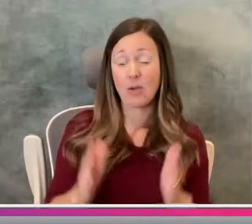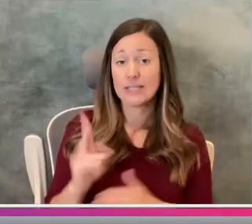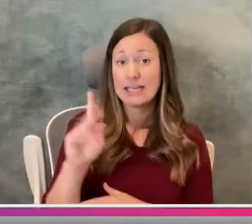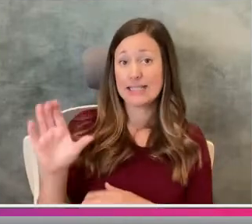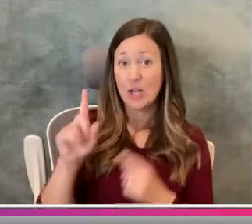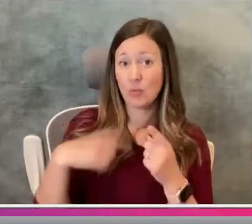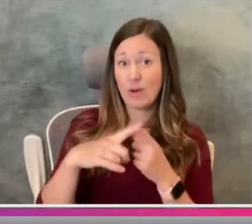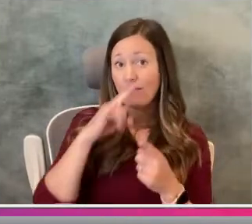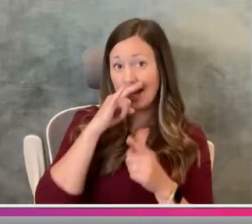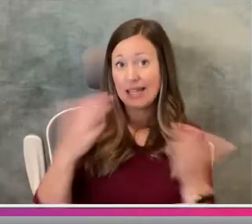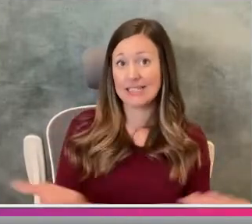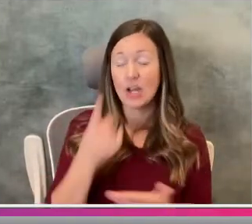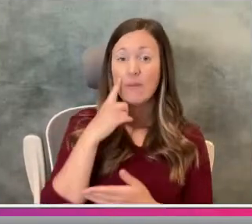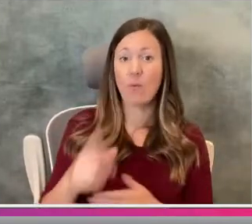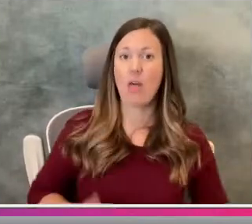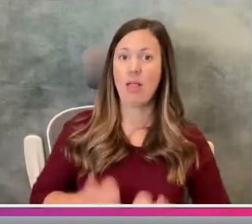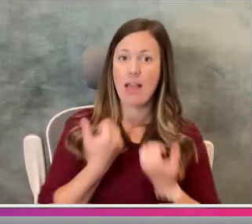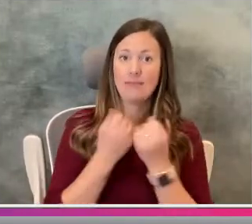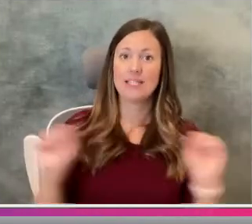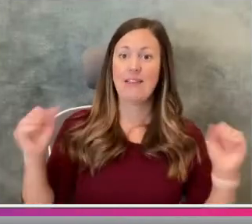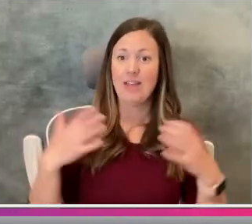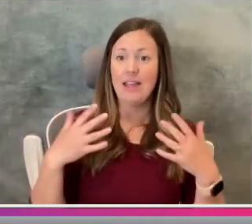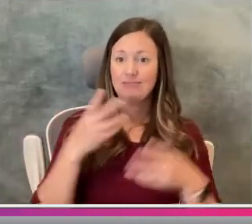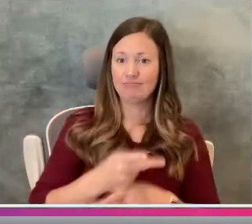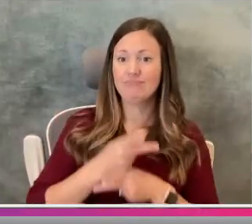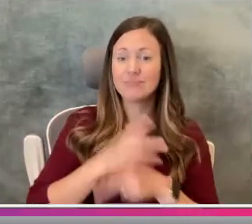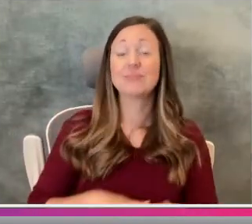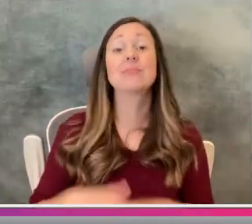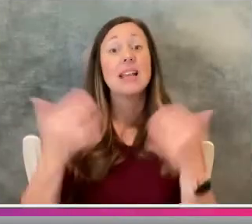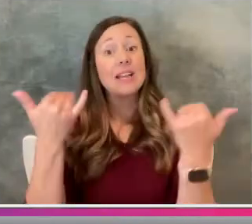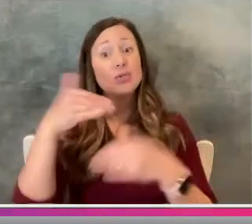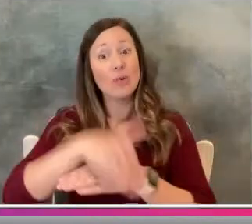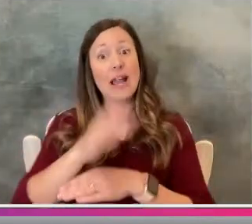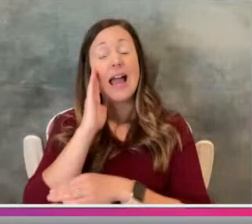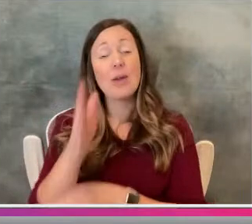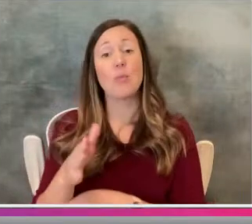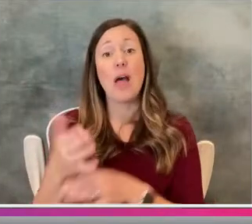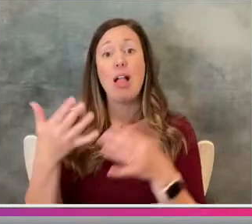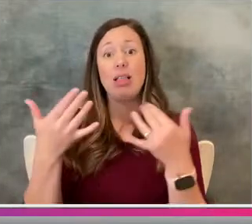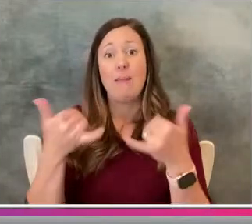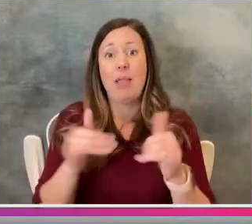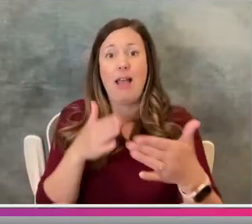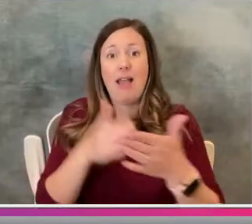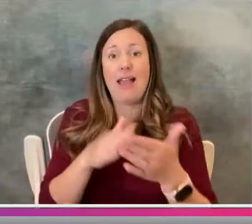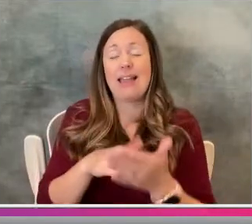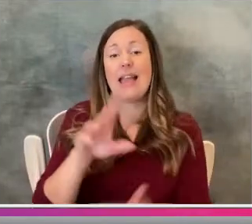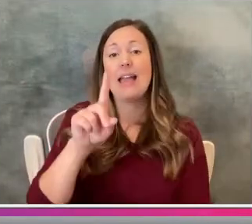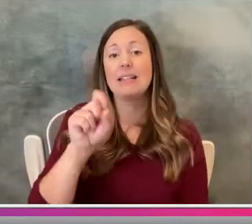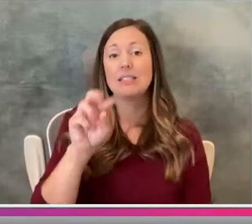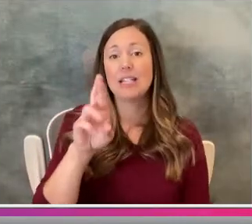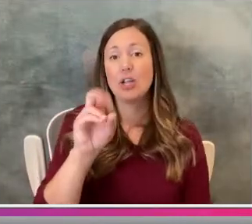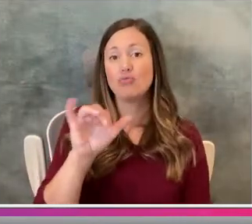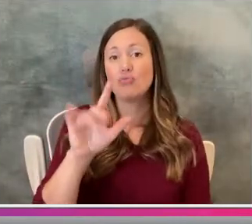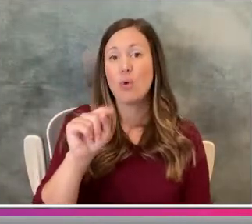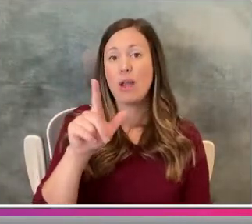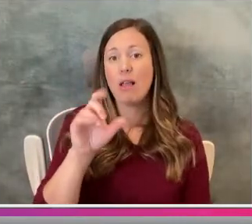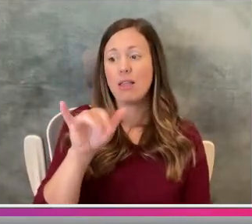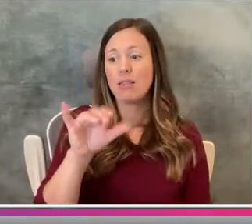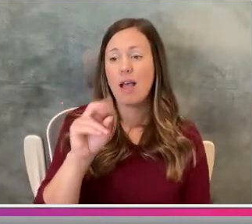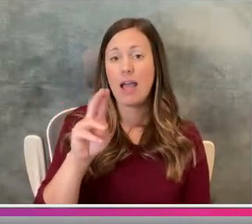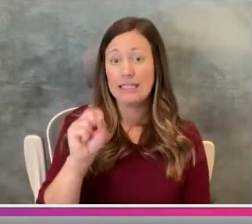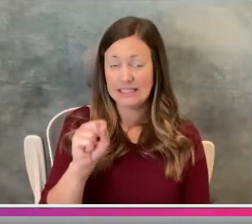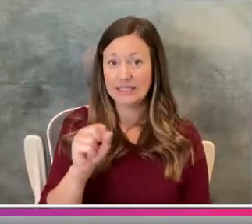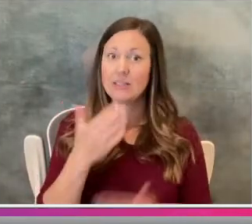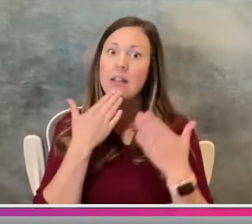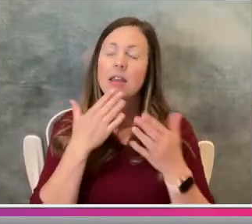medical care. Chiefs take on the Detroit Lions tonight at Arrowhead. Thank you so much for being with us today, and thank you to